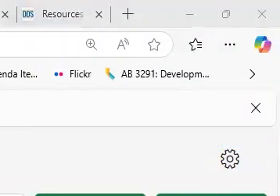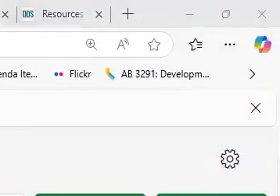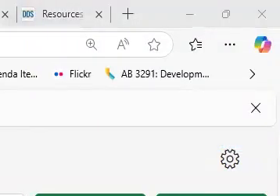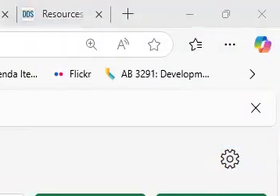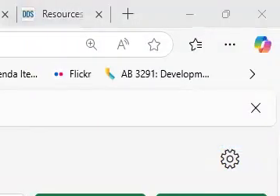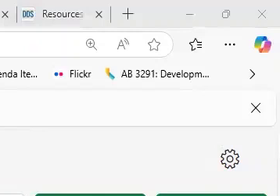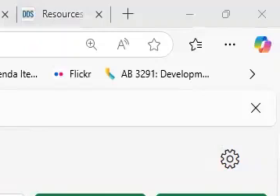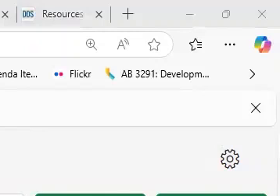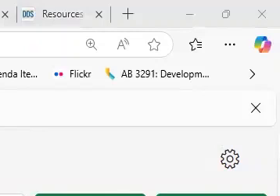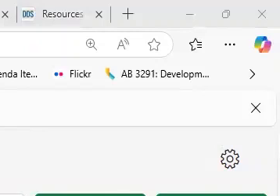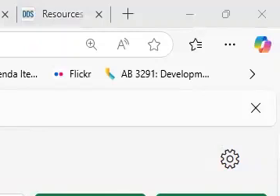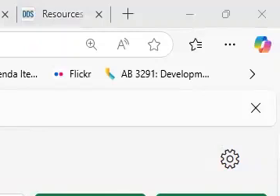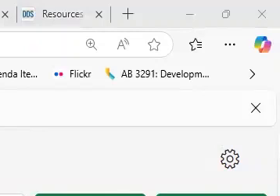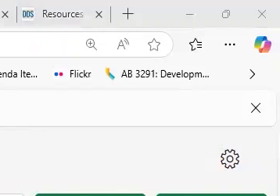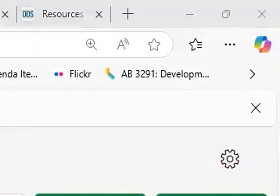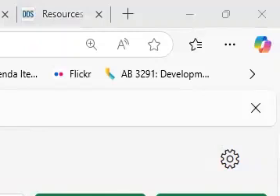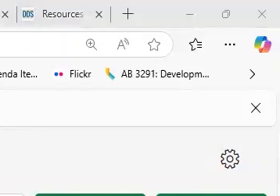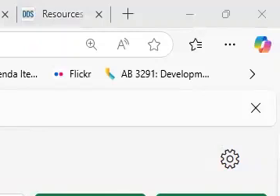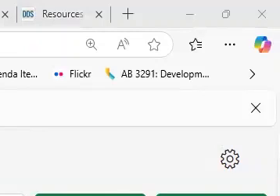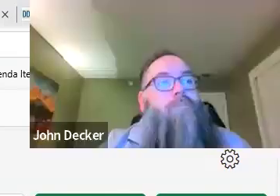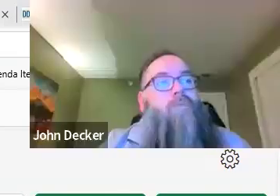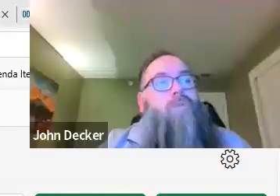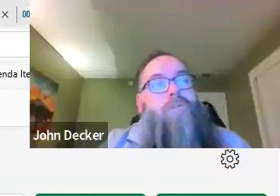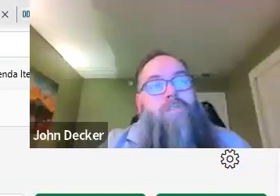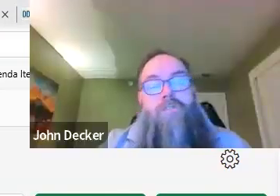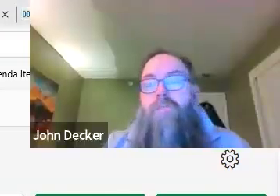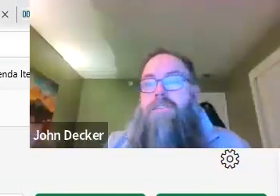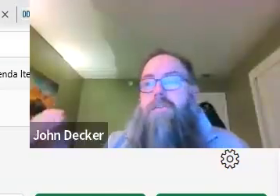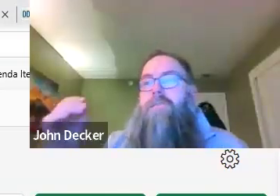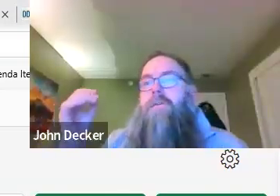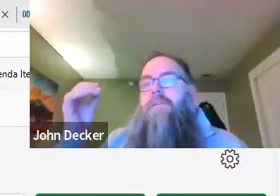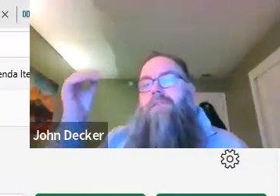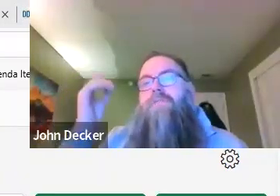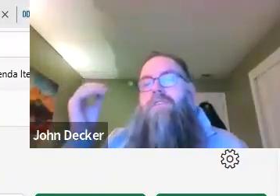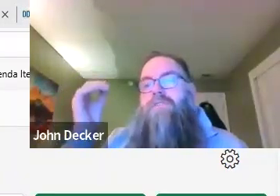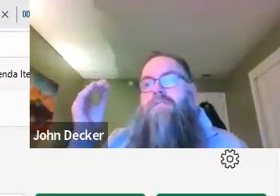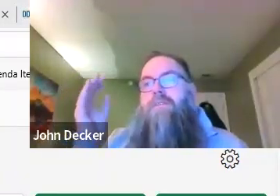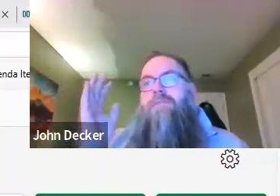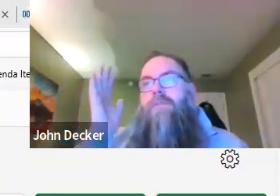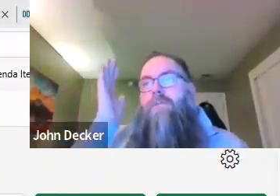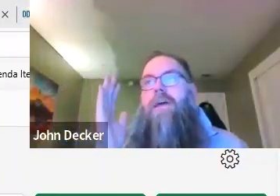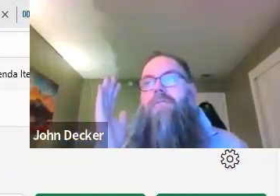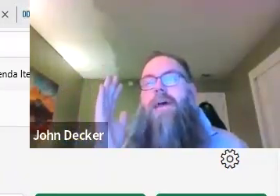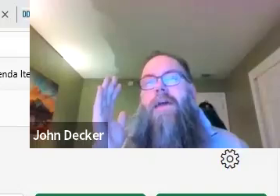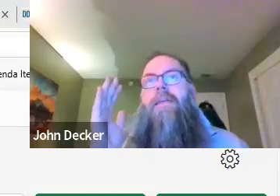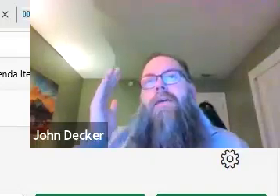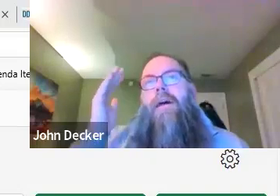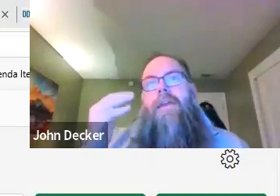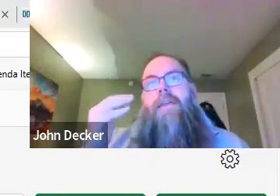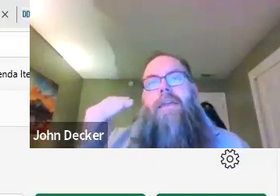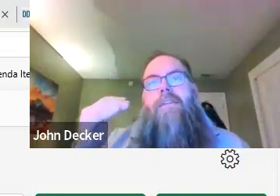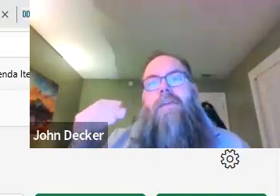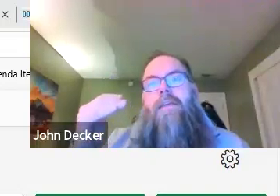to do what they need to do. Yep. You'll receive the vendorization stuff, like we will handle